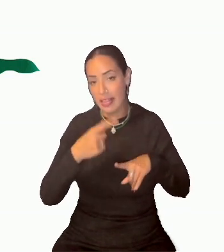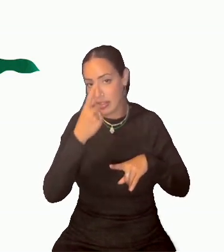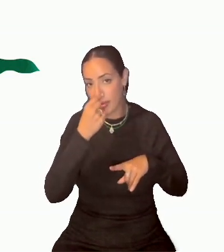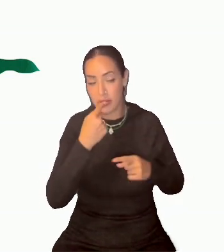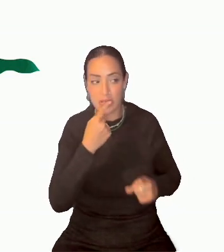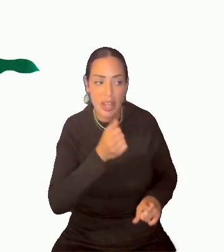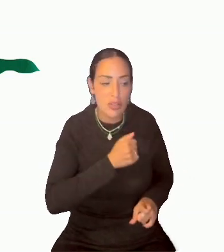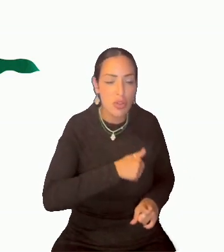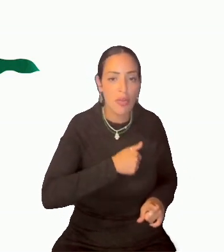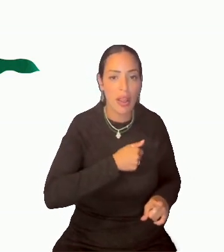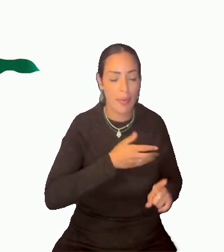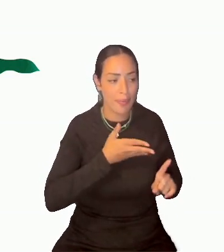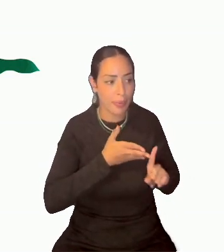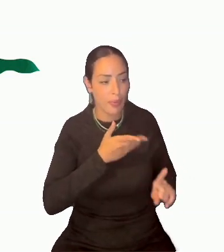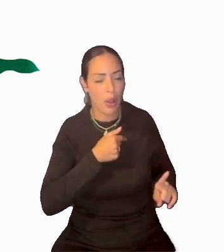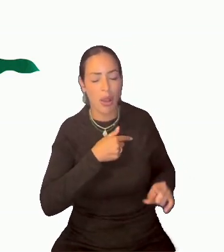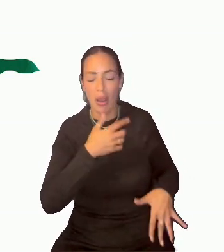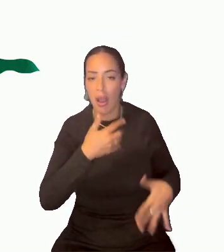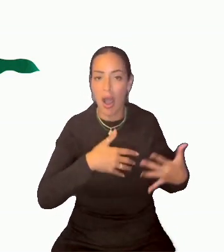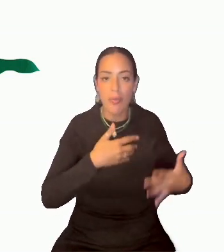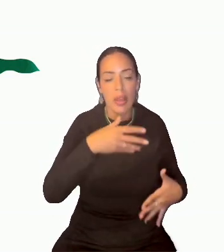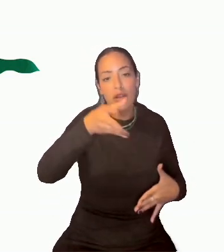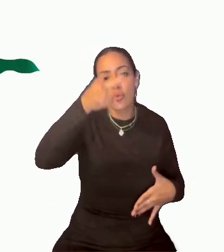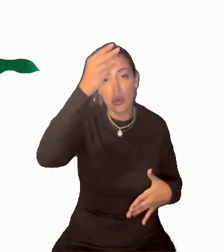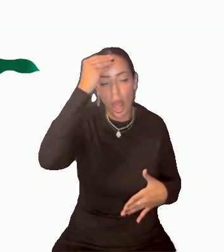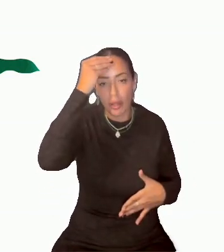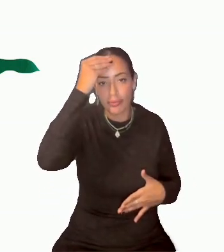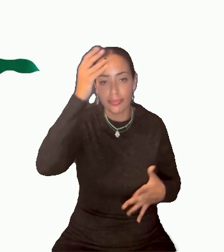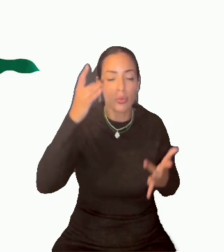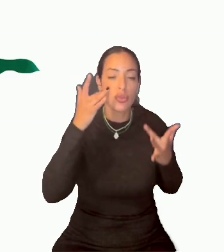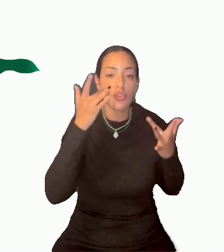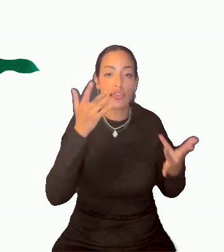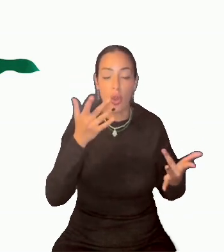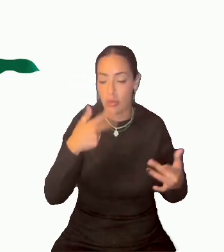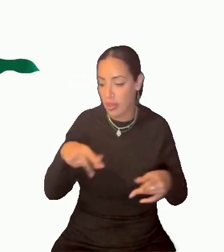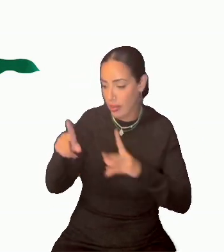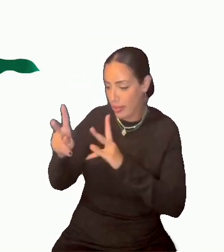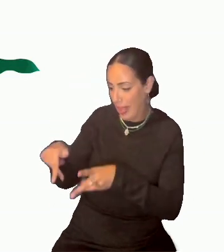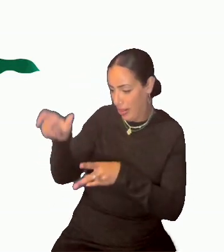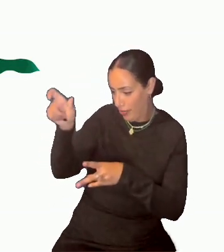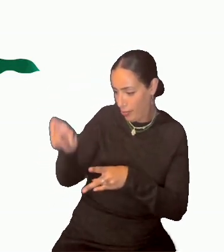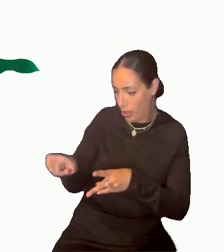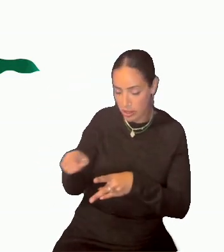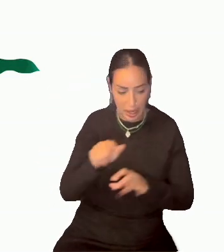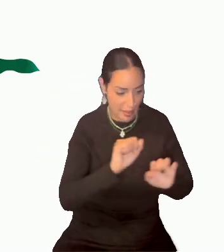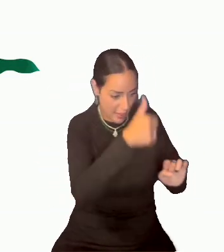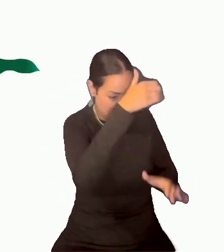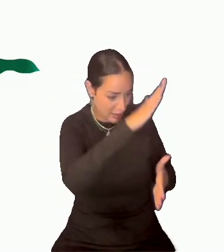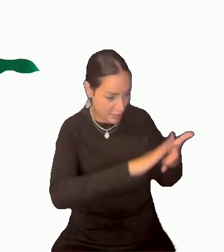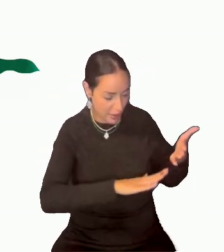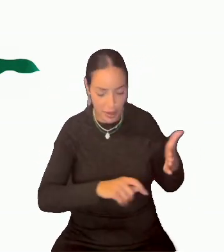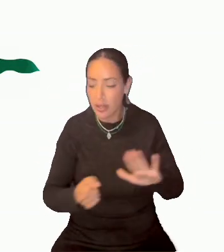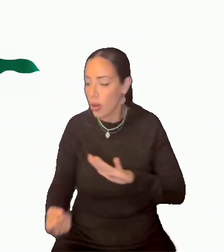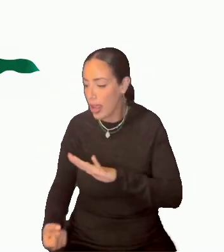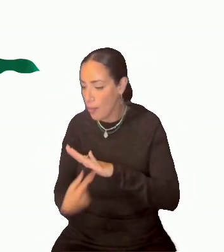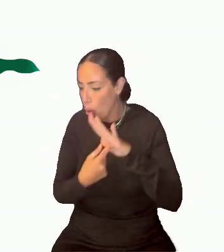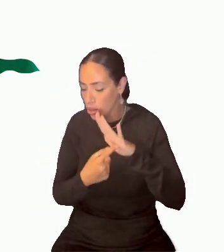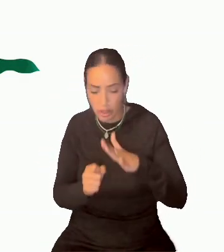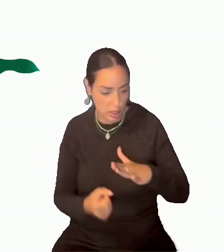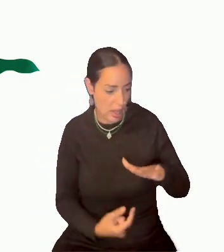acknowledge harm, and learn lessons, demonstrating that both the death and the experience of the bereaved family matters.